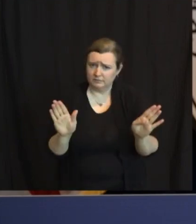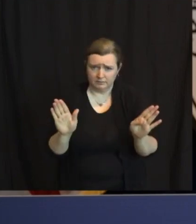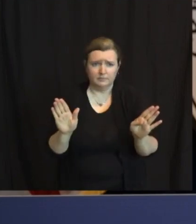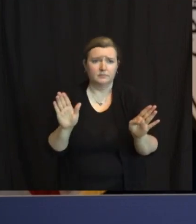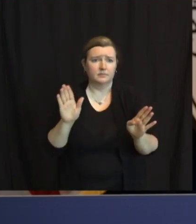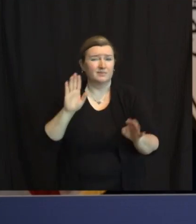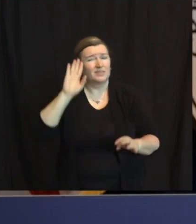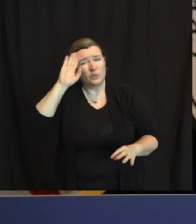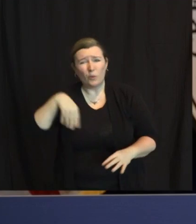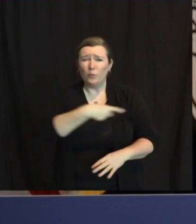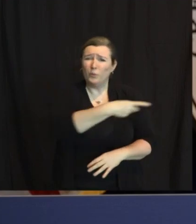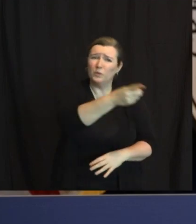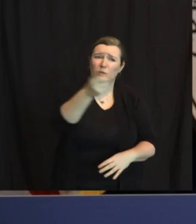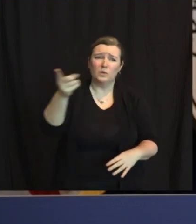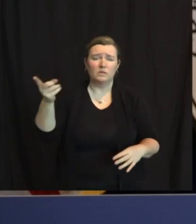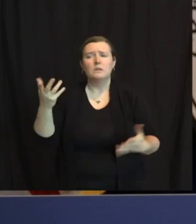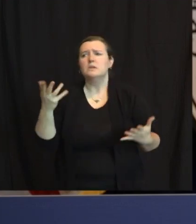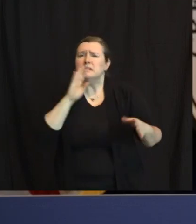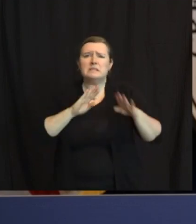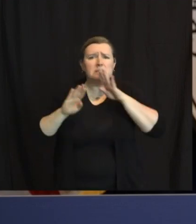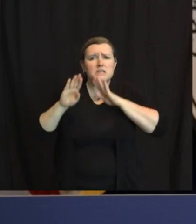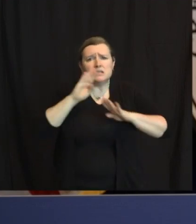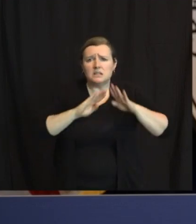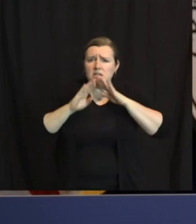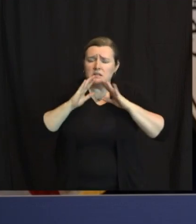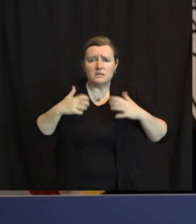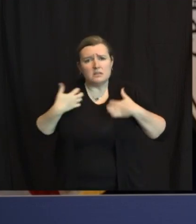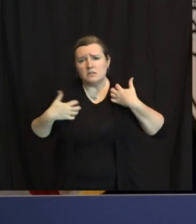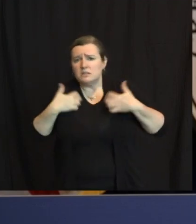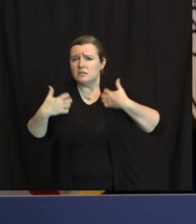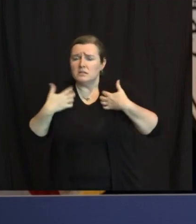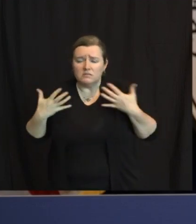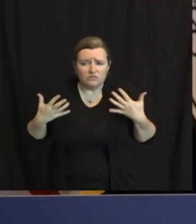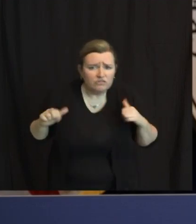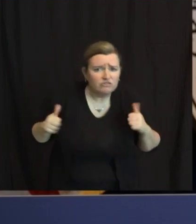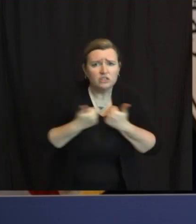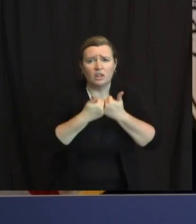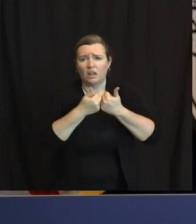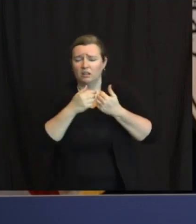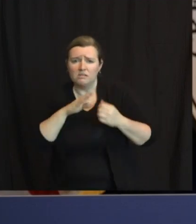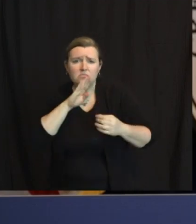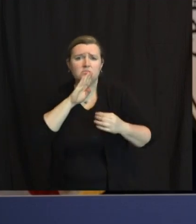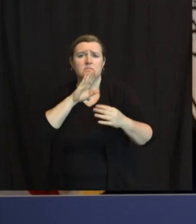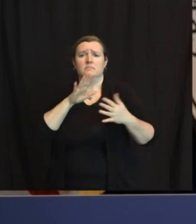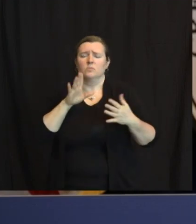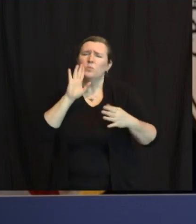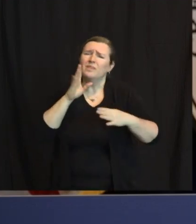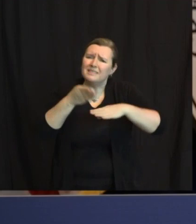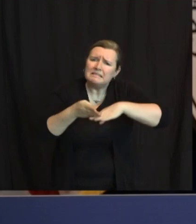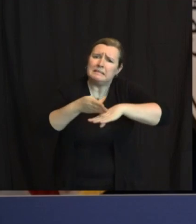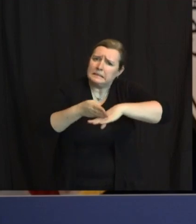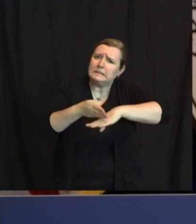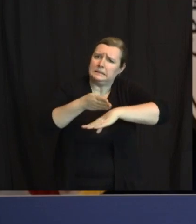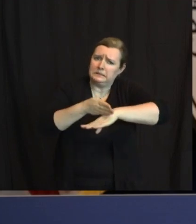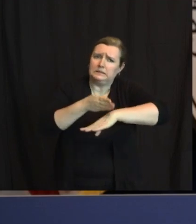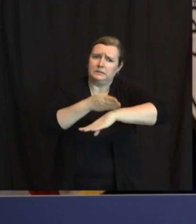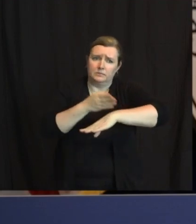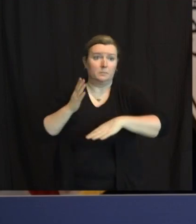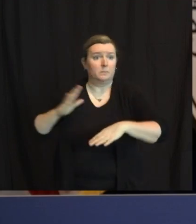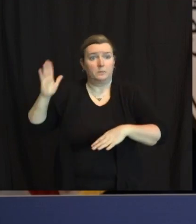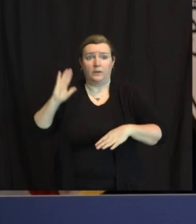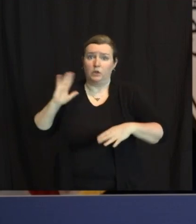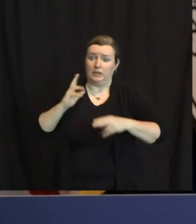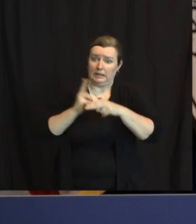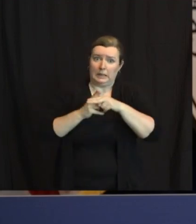and challenging process, and while we know that great strides have been made in chopping through the tremendous backlog of claims, that's